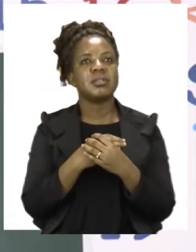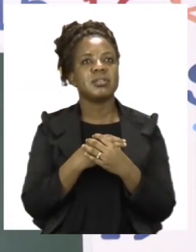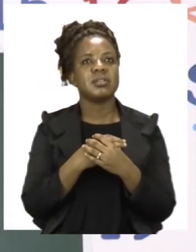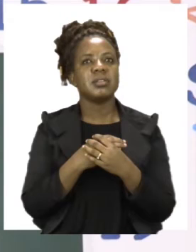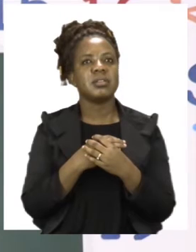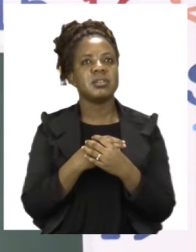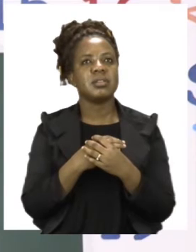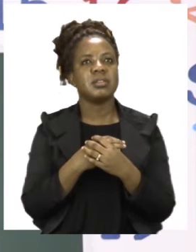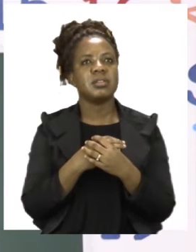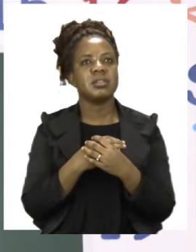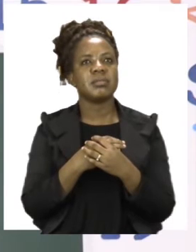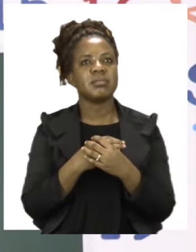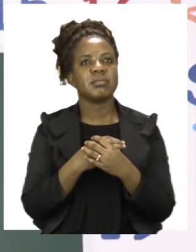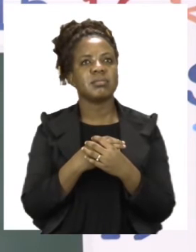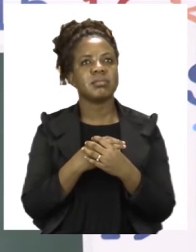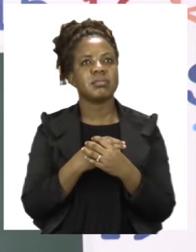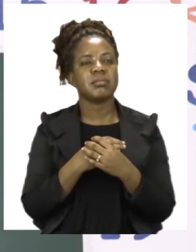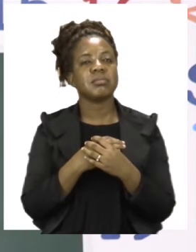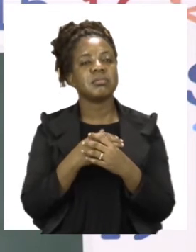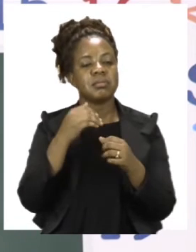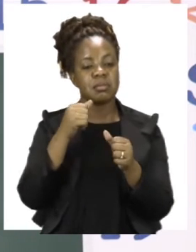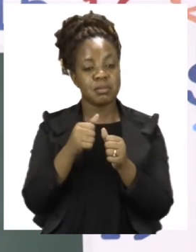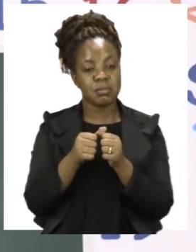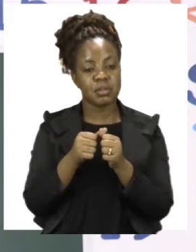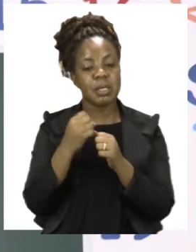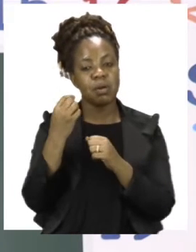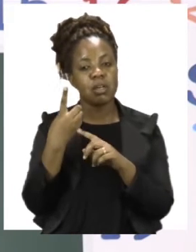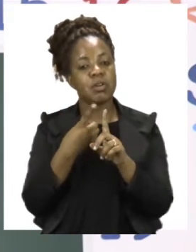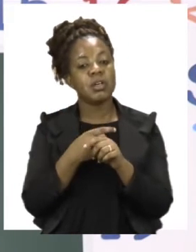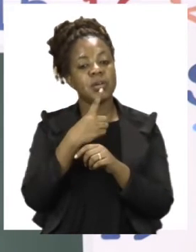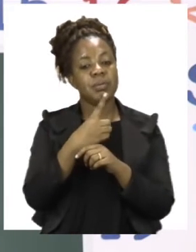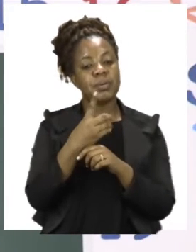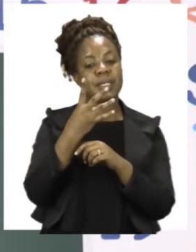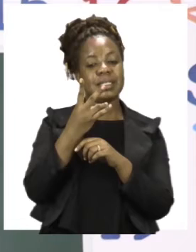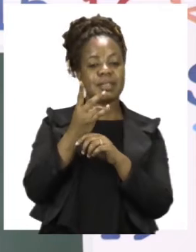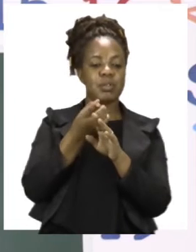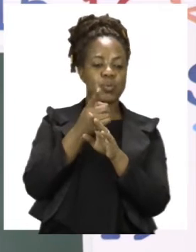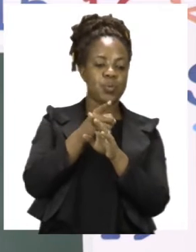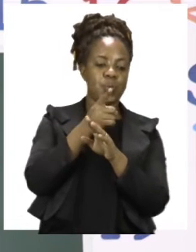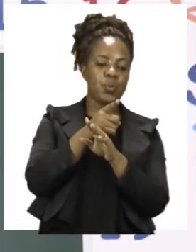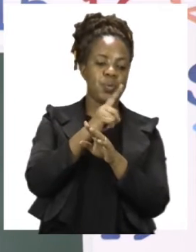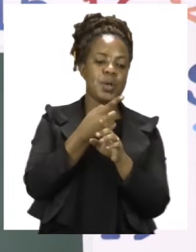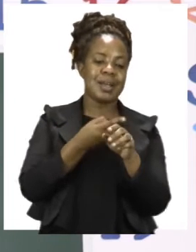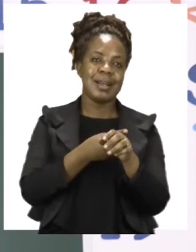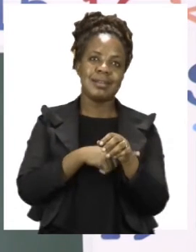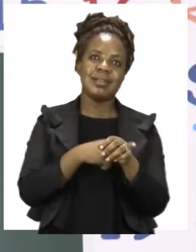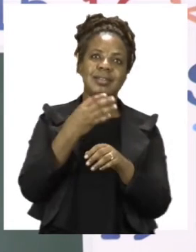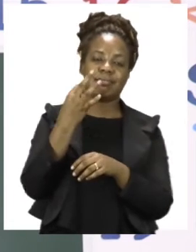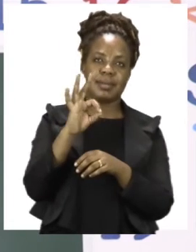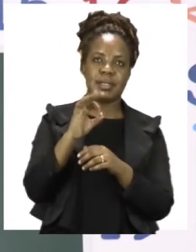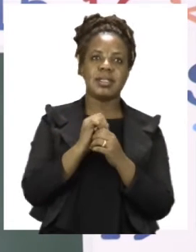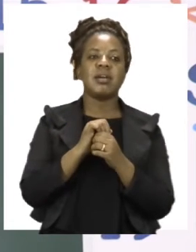many fingers? Because remember we counted from 17 to 9. So we need to know how